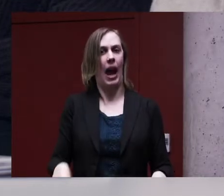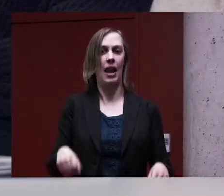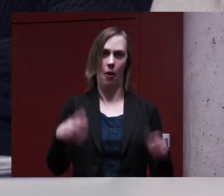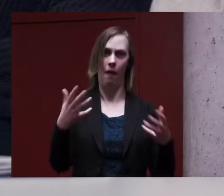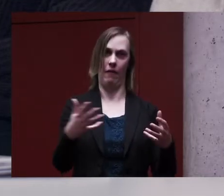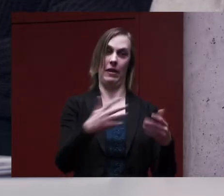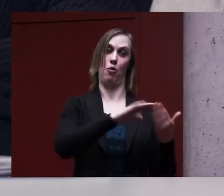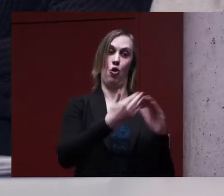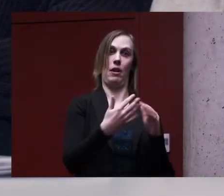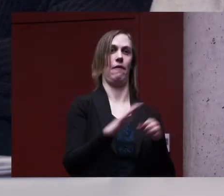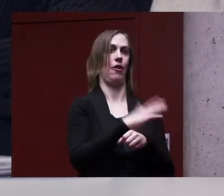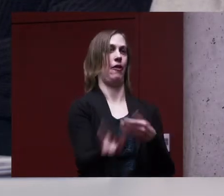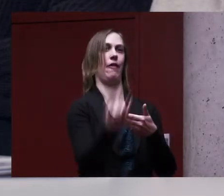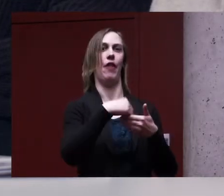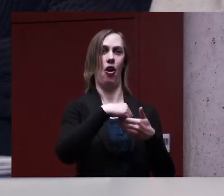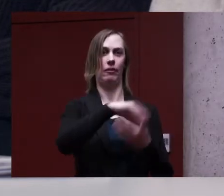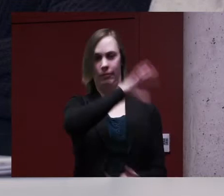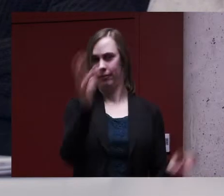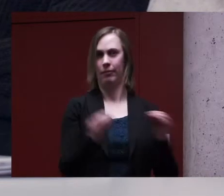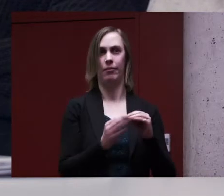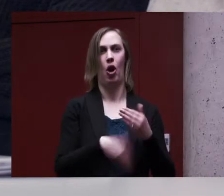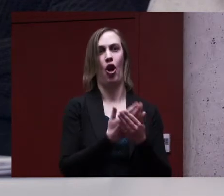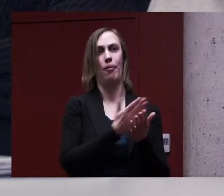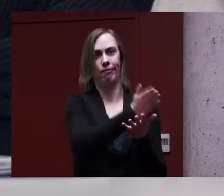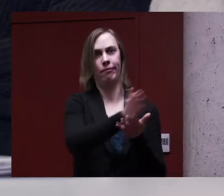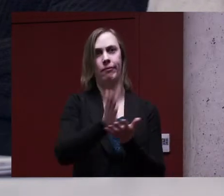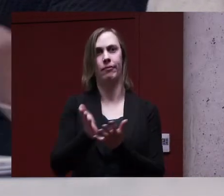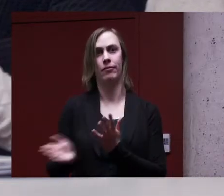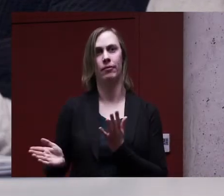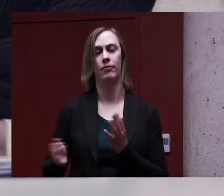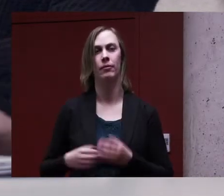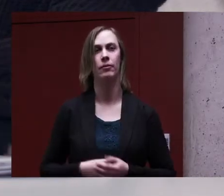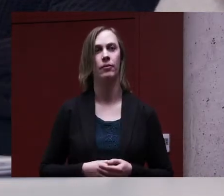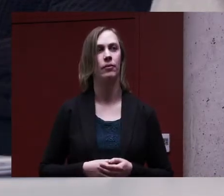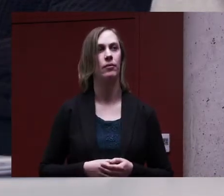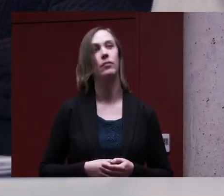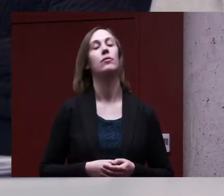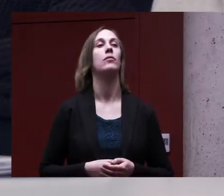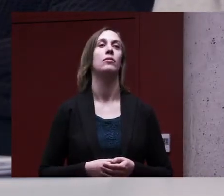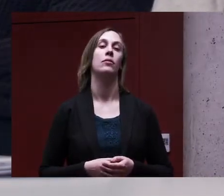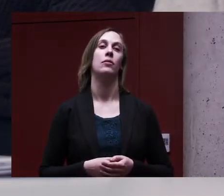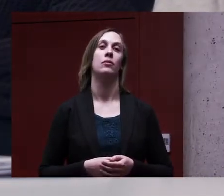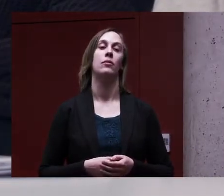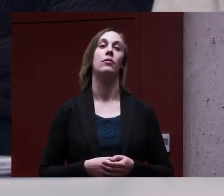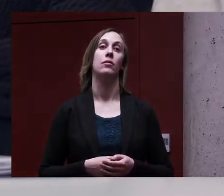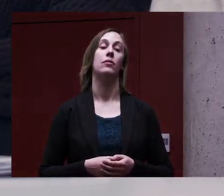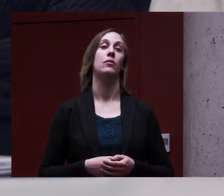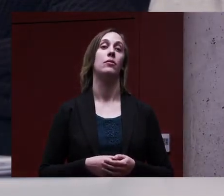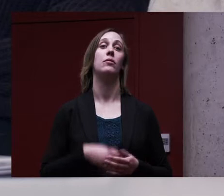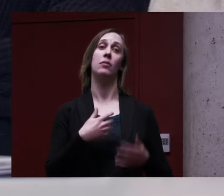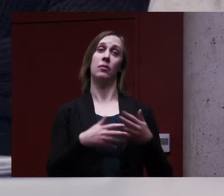and inclusion in society. For those of you that are affected in any way, shape, or form, whether it be directly